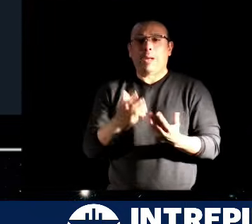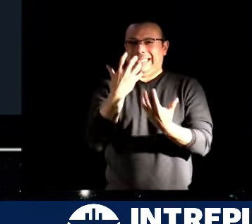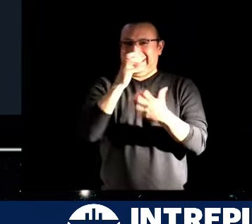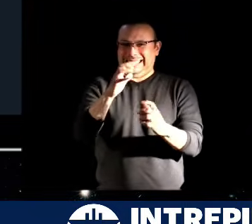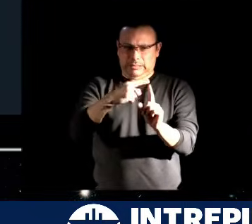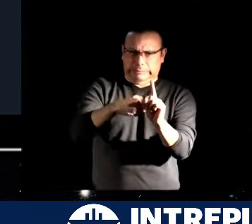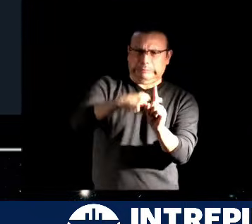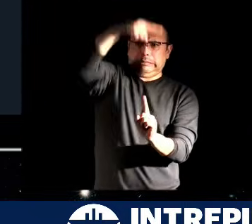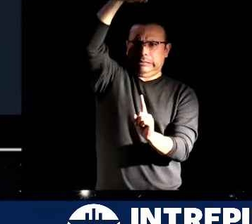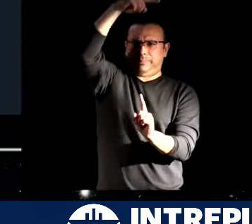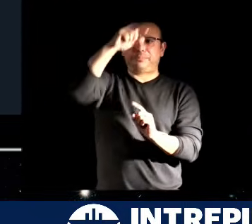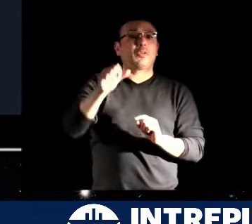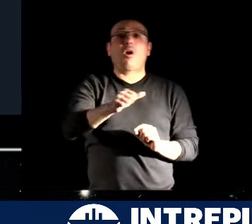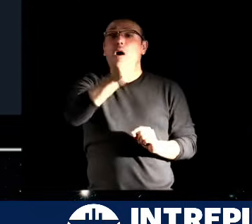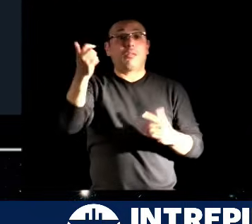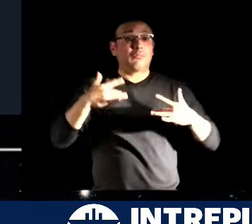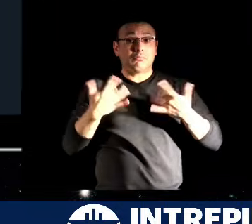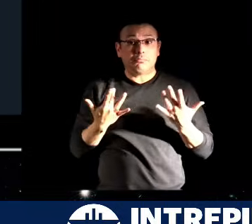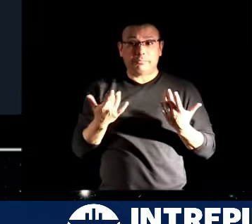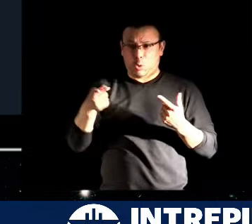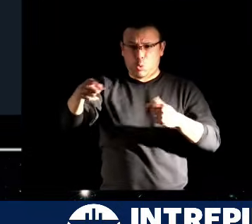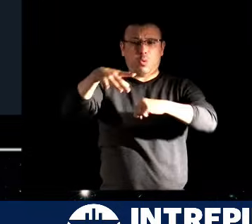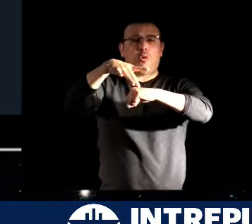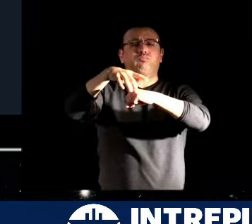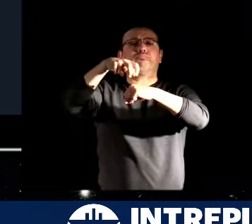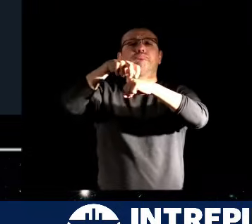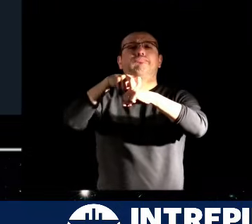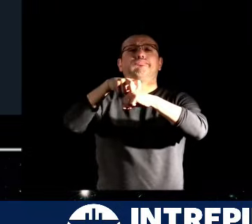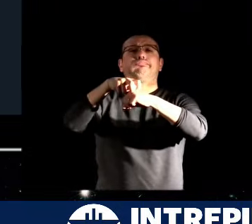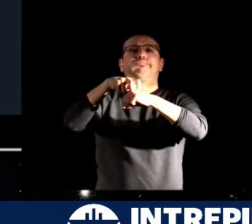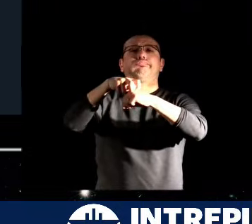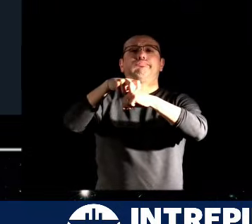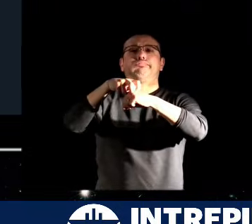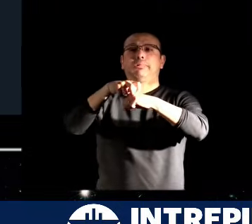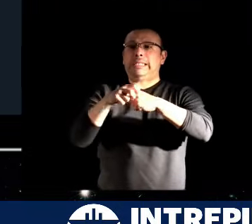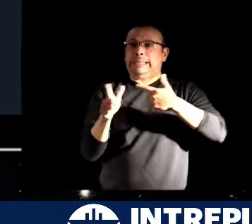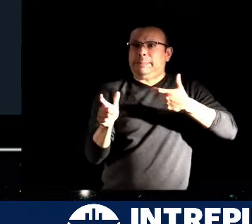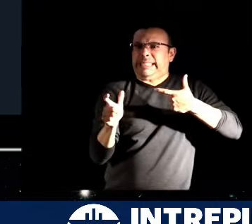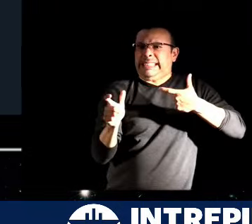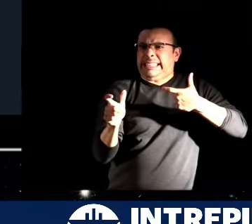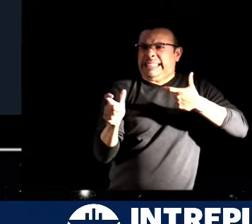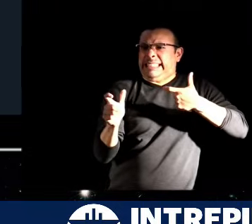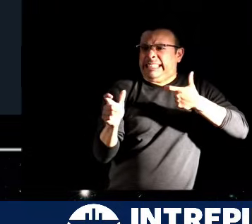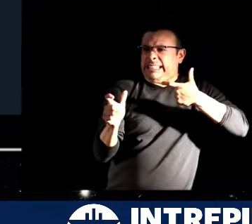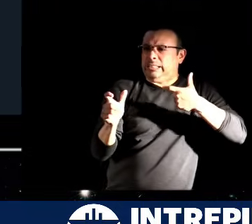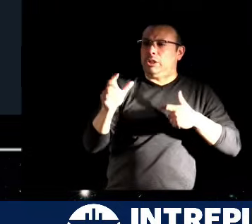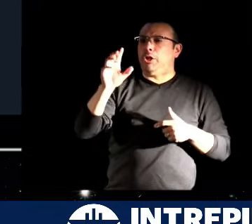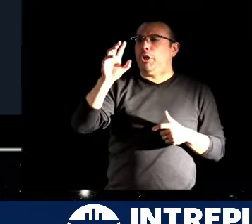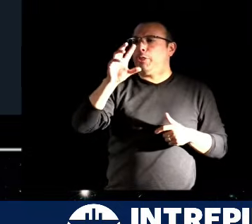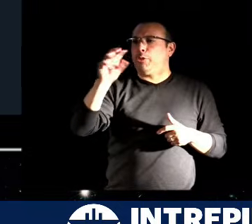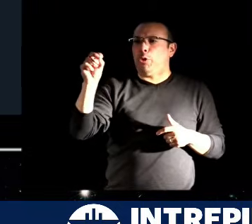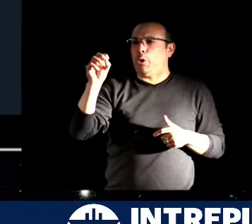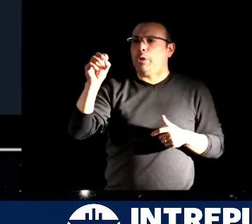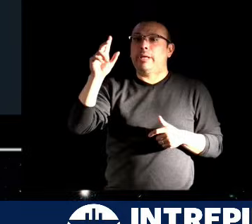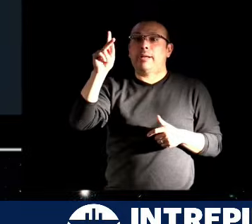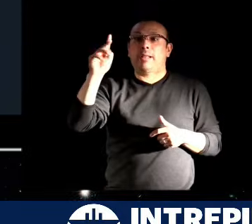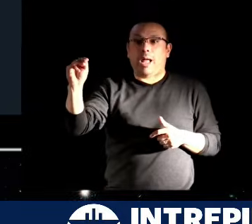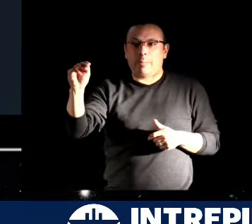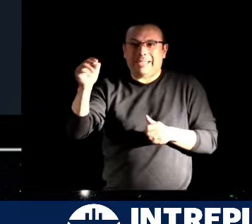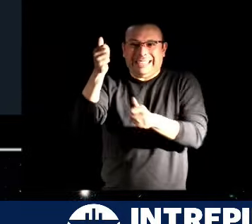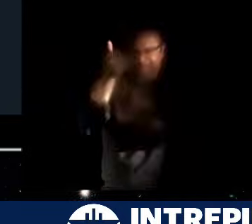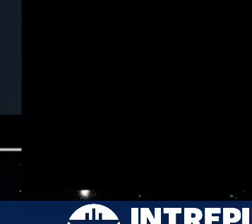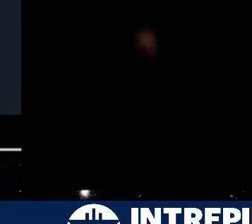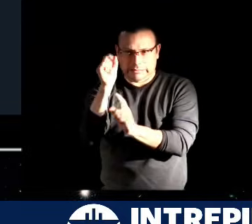here, the Earth is traveling at about 30 kilometers a second. But to get to the sun, we actually have to slow